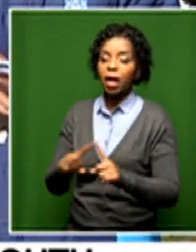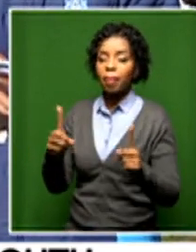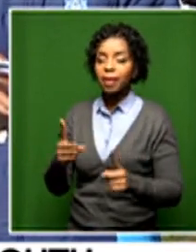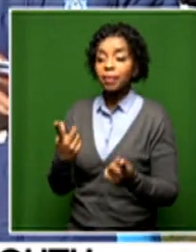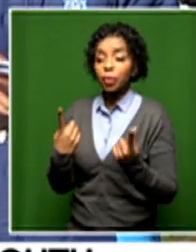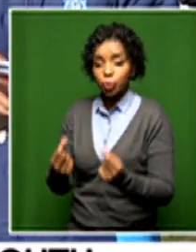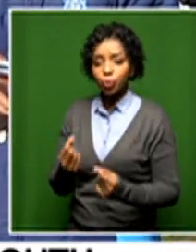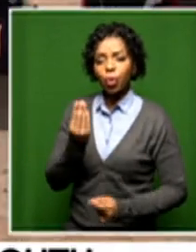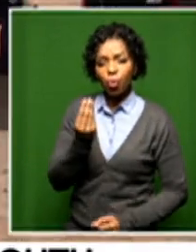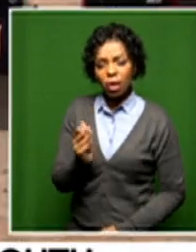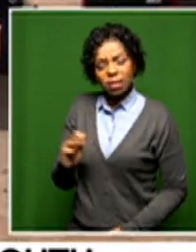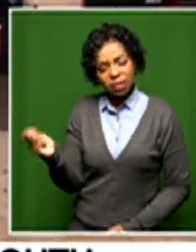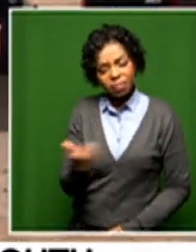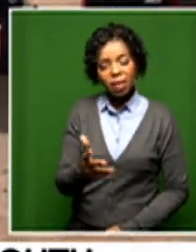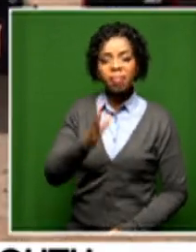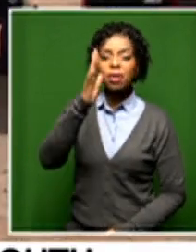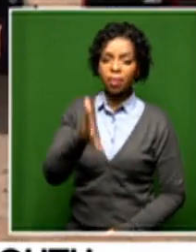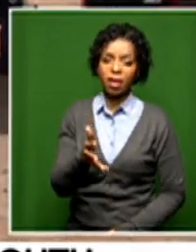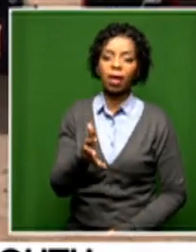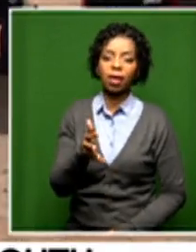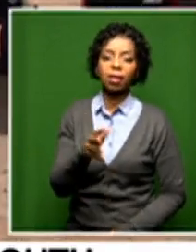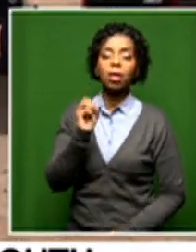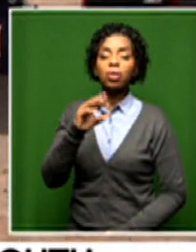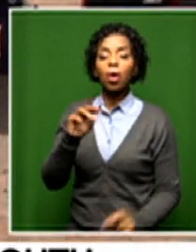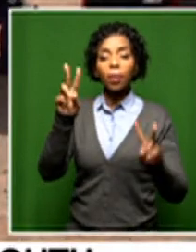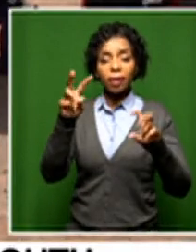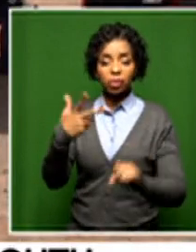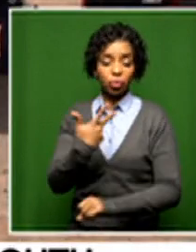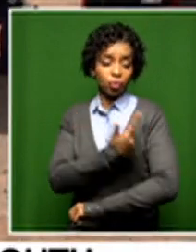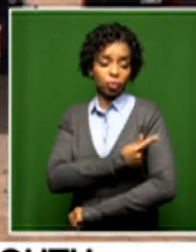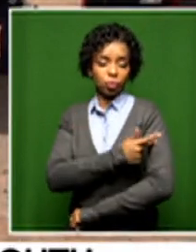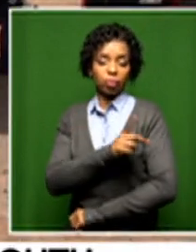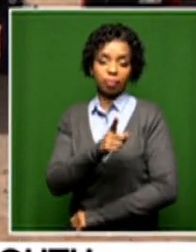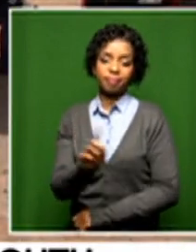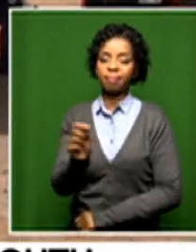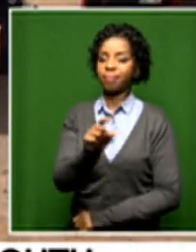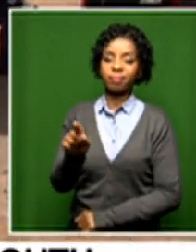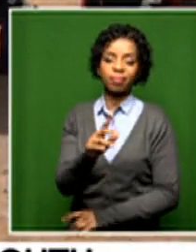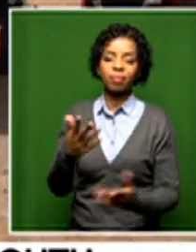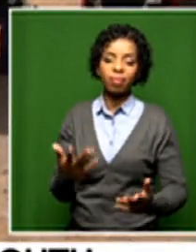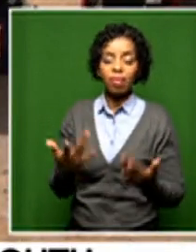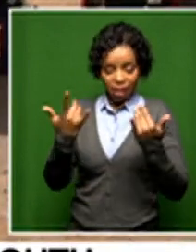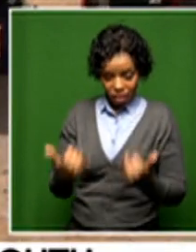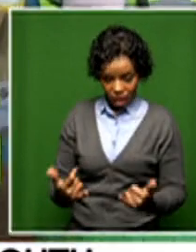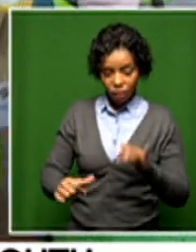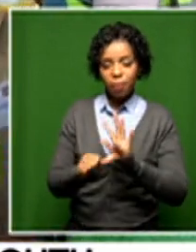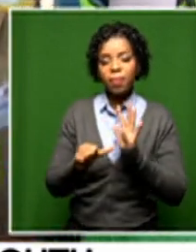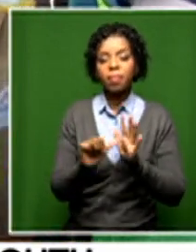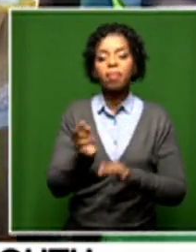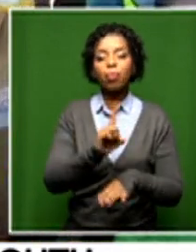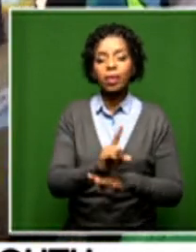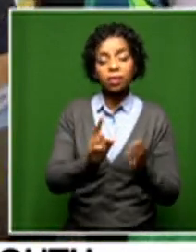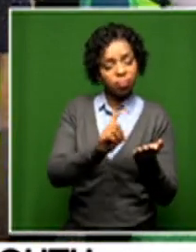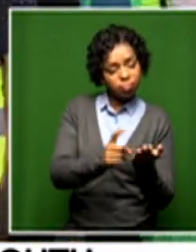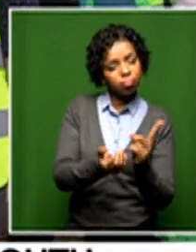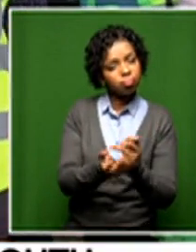us a while to get around the issue of the vaccine. So the major issue for us is to say we're going to have to use containment measures over a